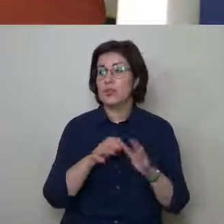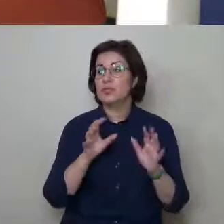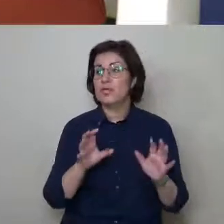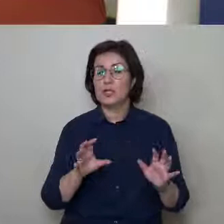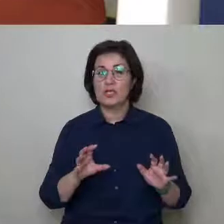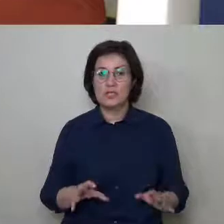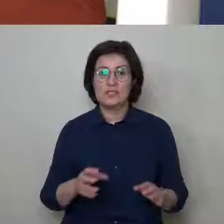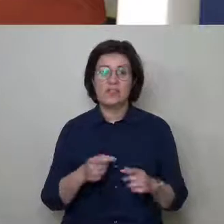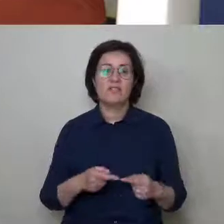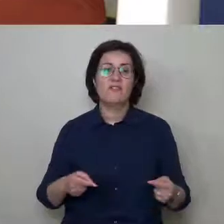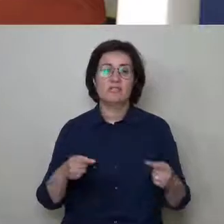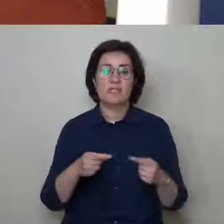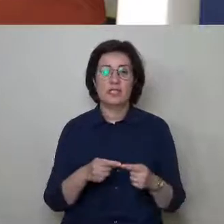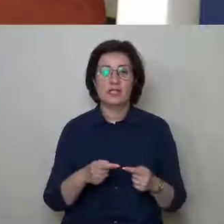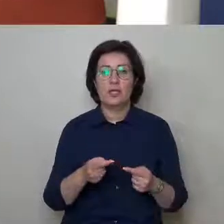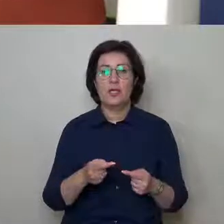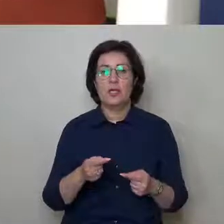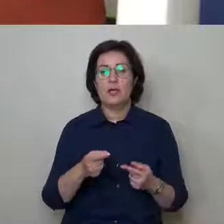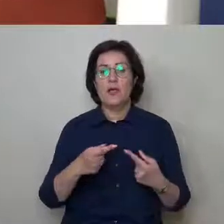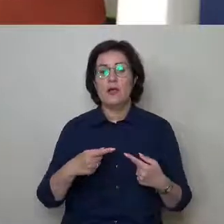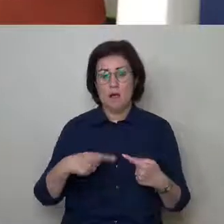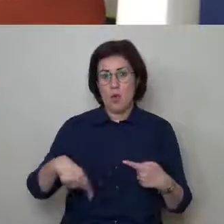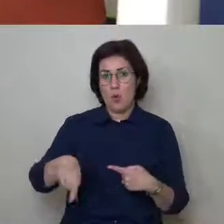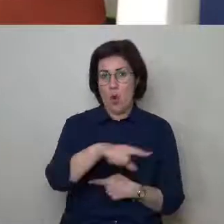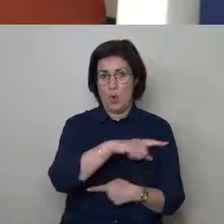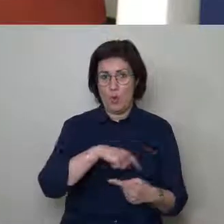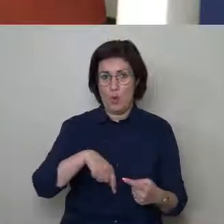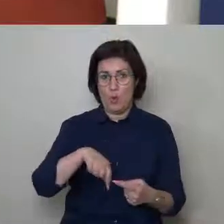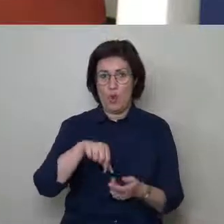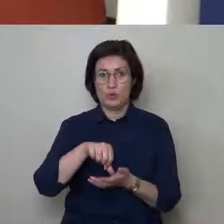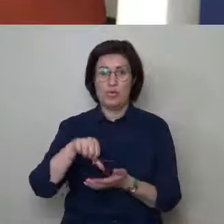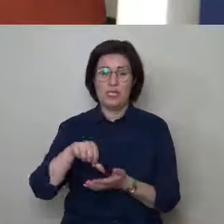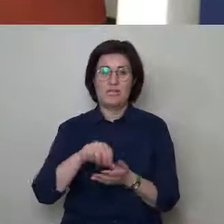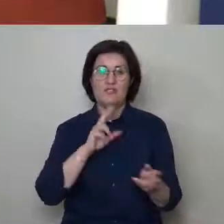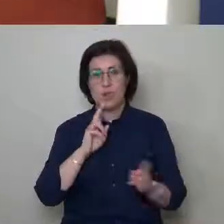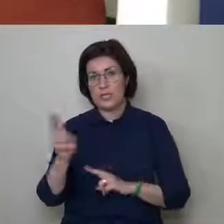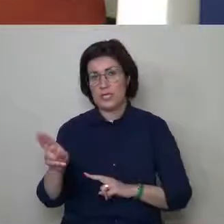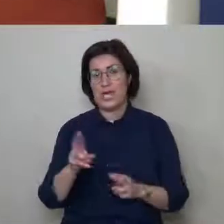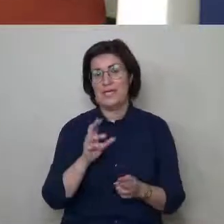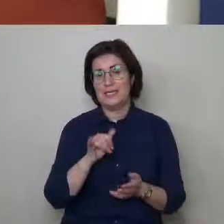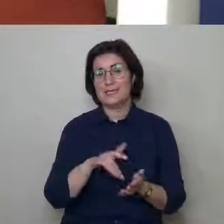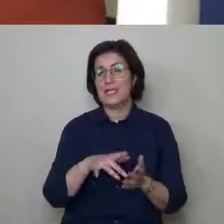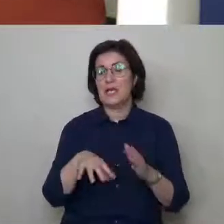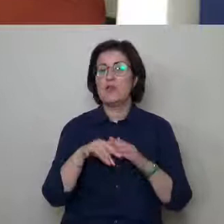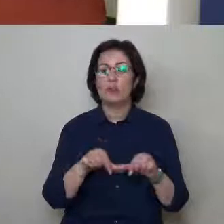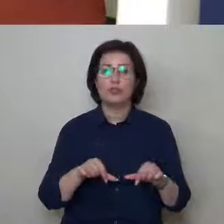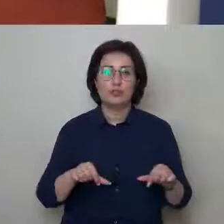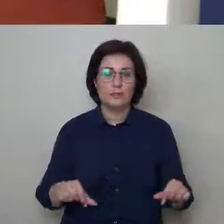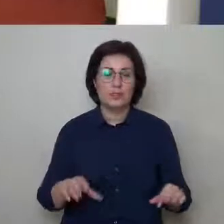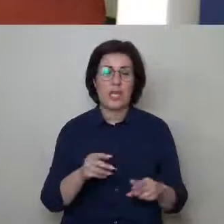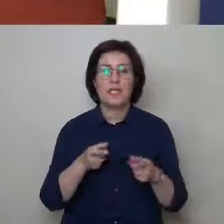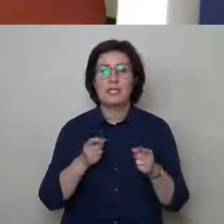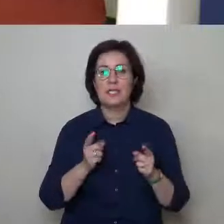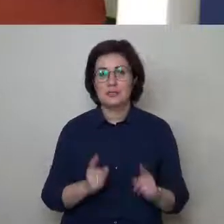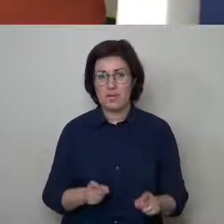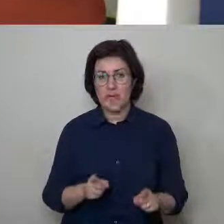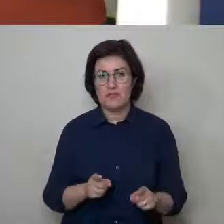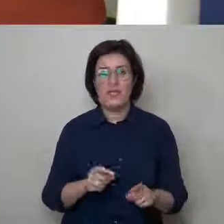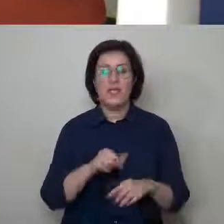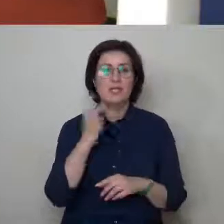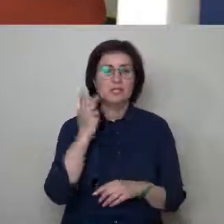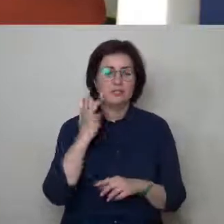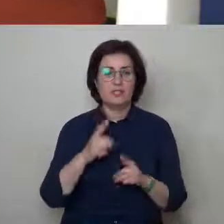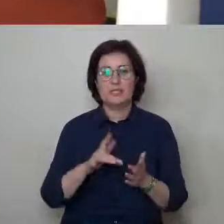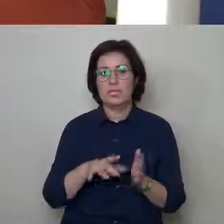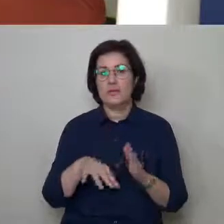actions or inaction. Well, that's a question to the legislators. They have decided who can handle